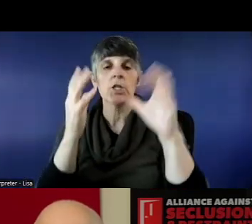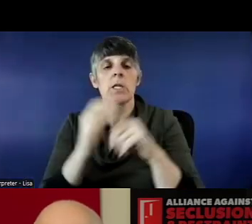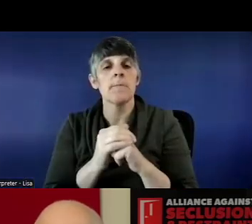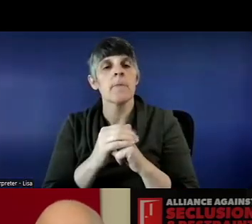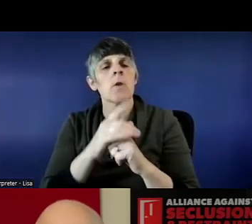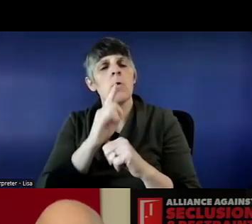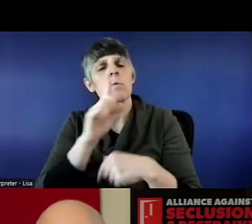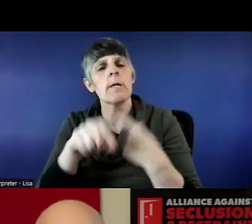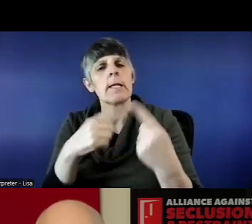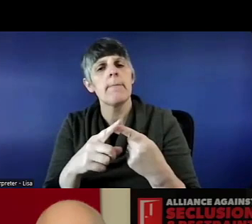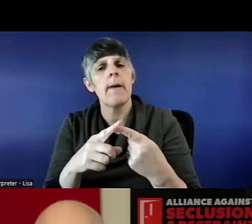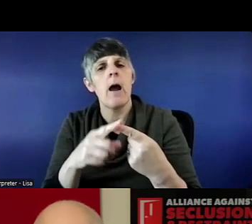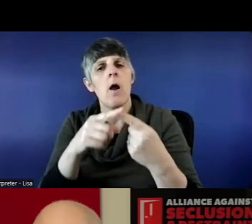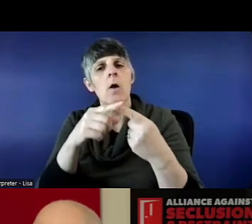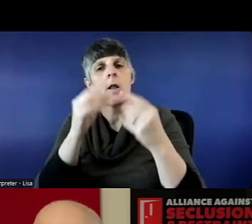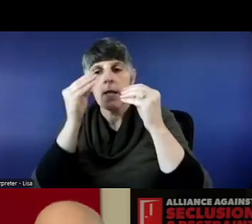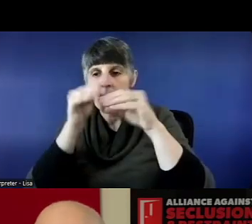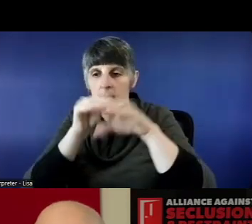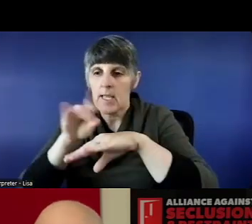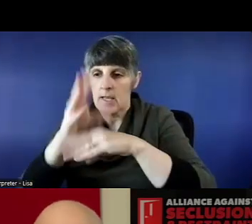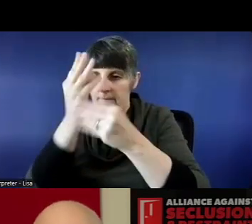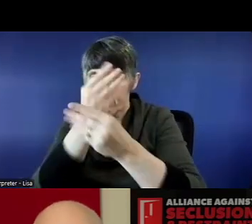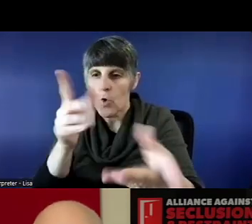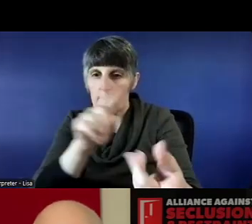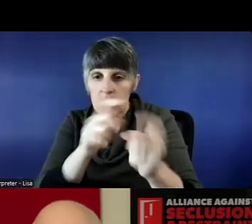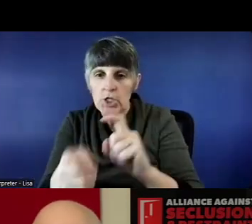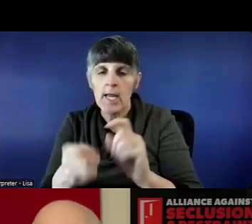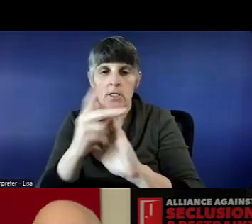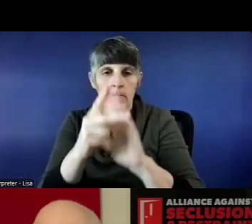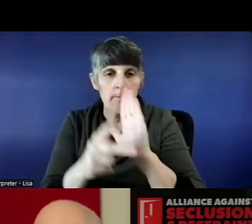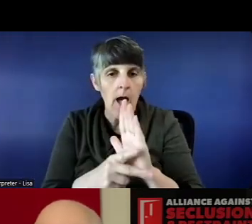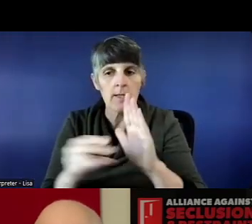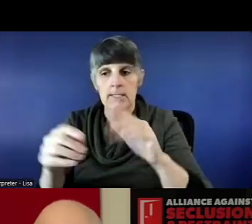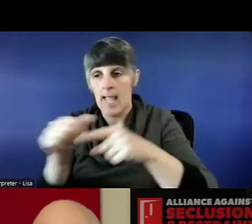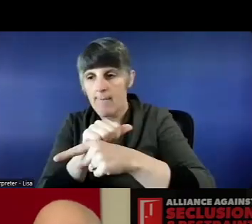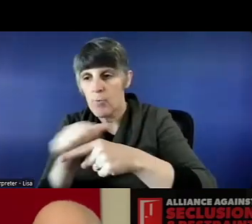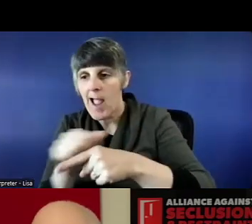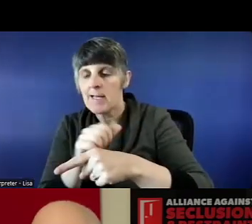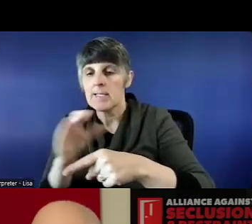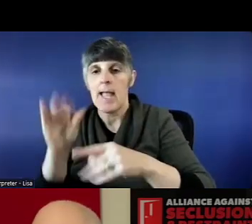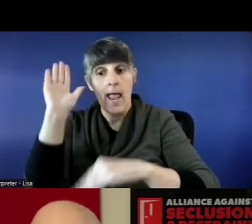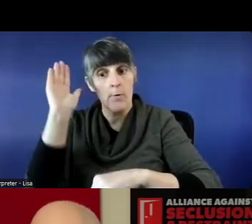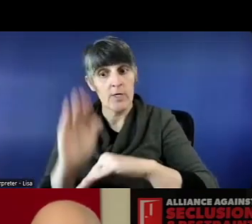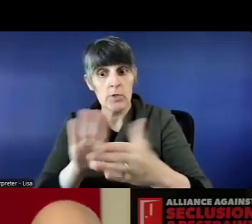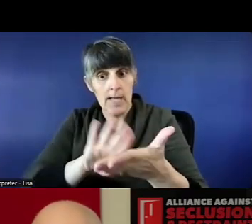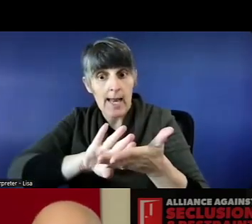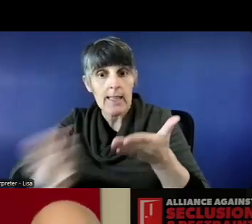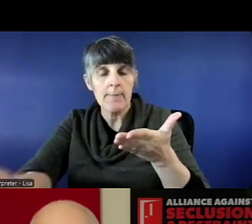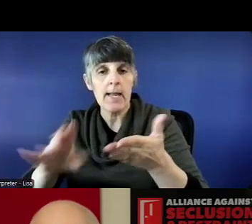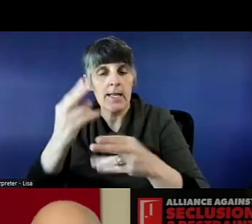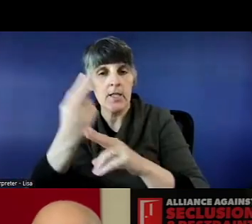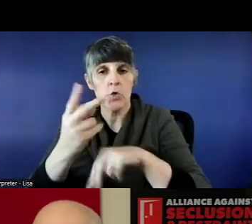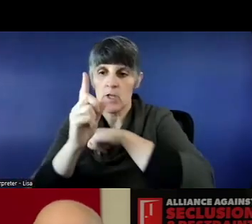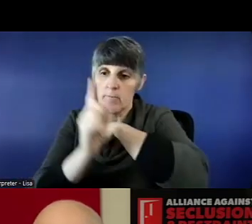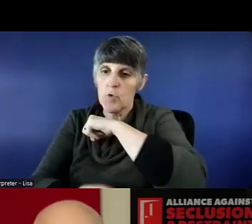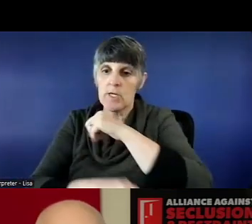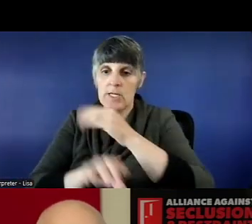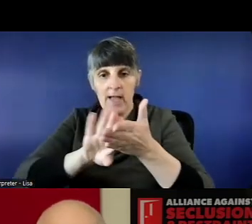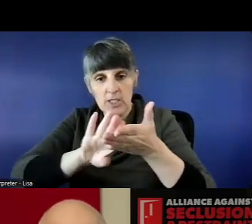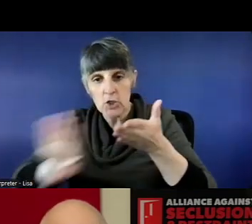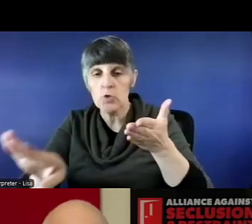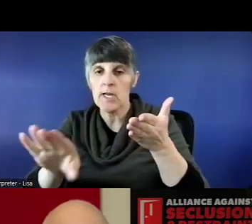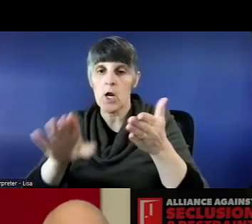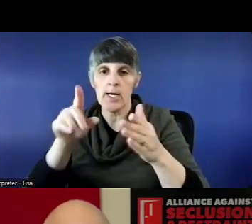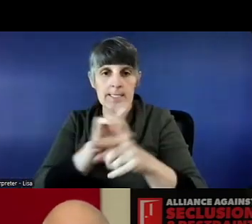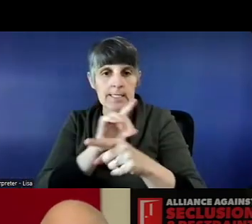really about informing changes in policy and practice and reducing and eliminating the use of punitive exclusionary